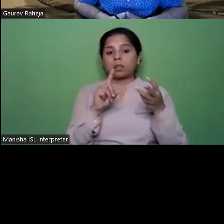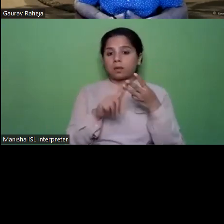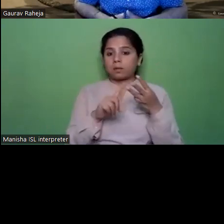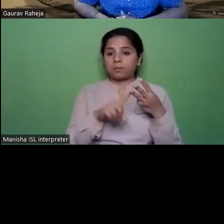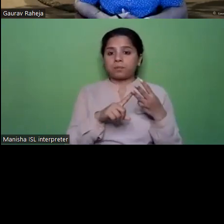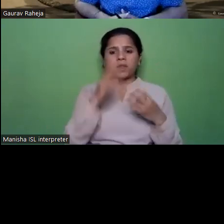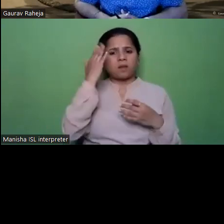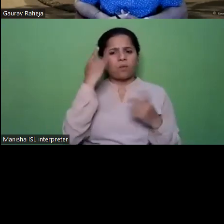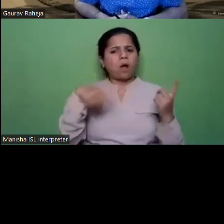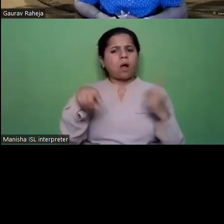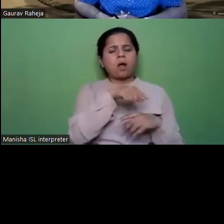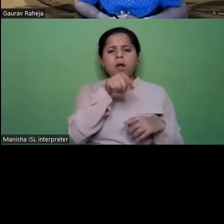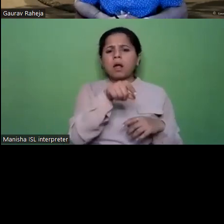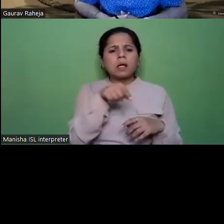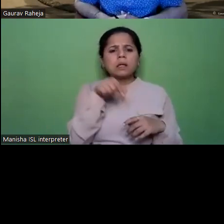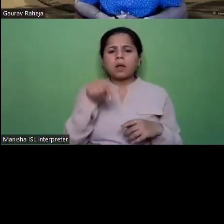are they not on the ground?